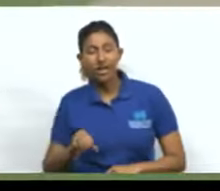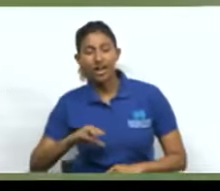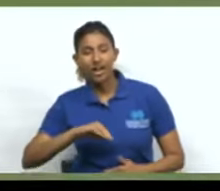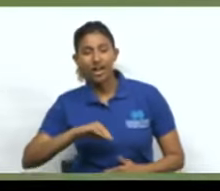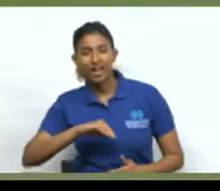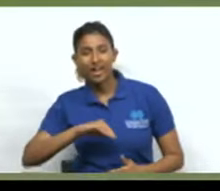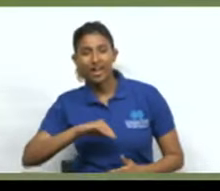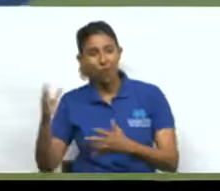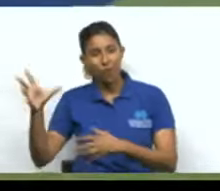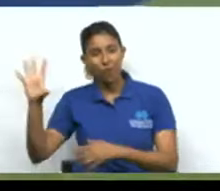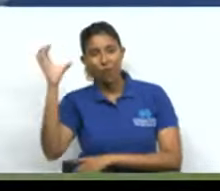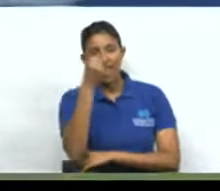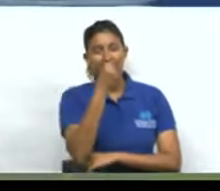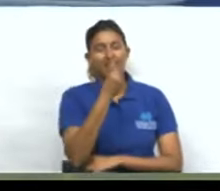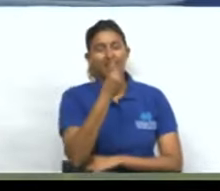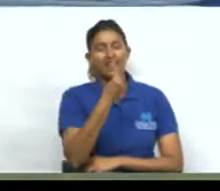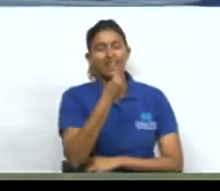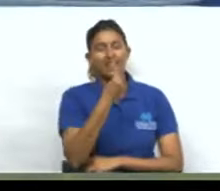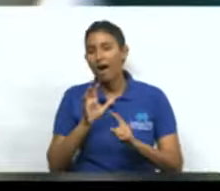this break.